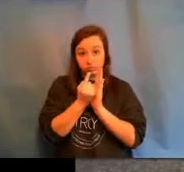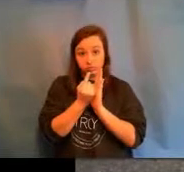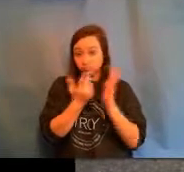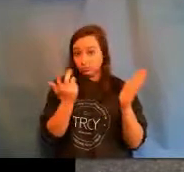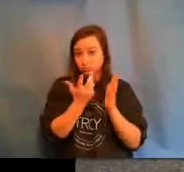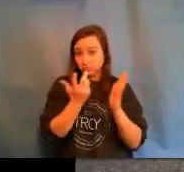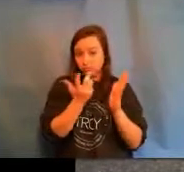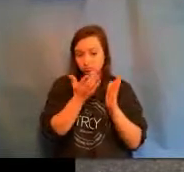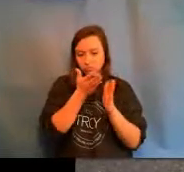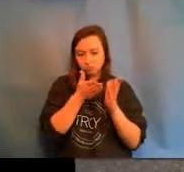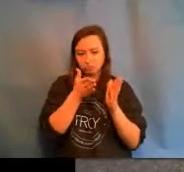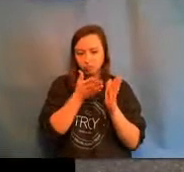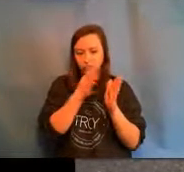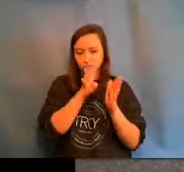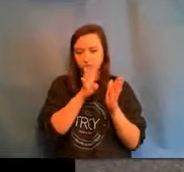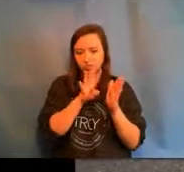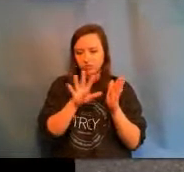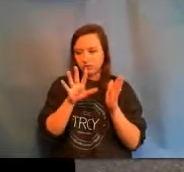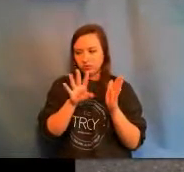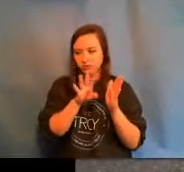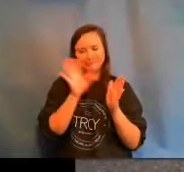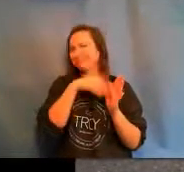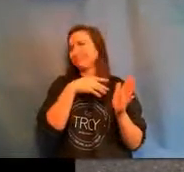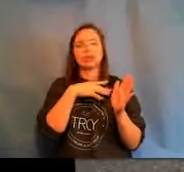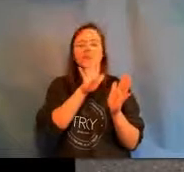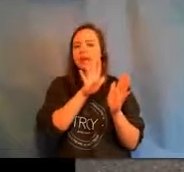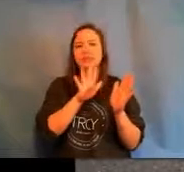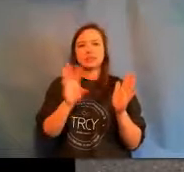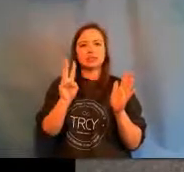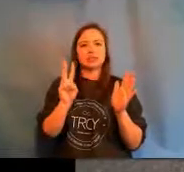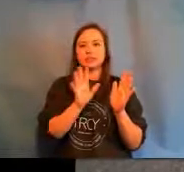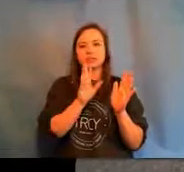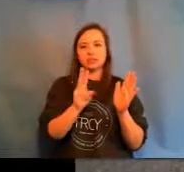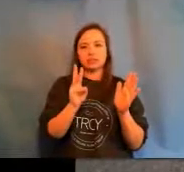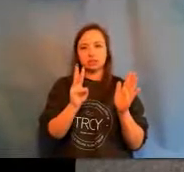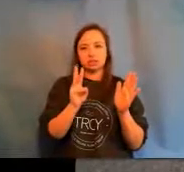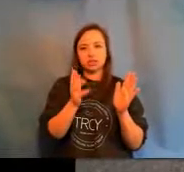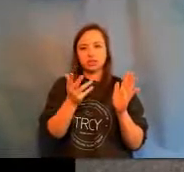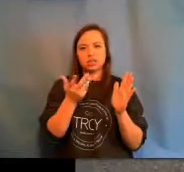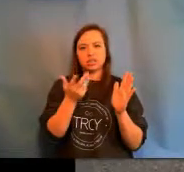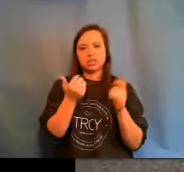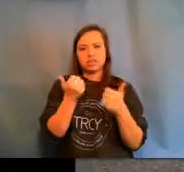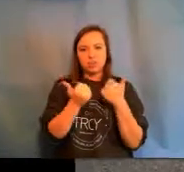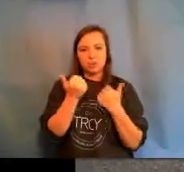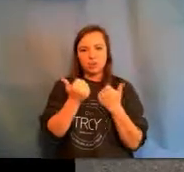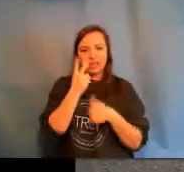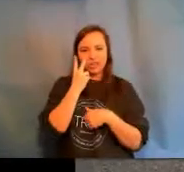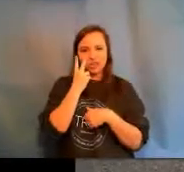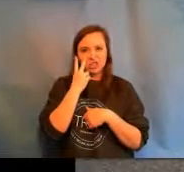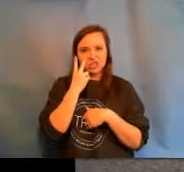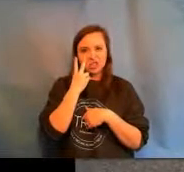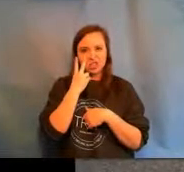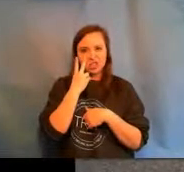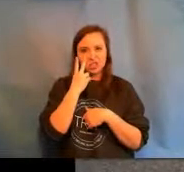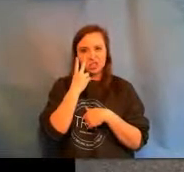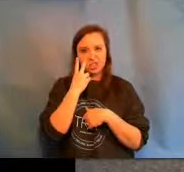hand, is pointing between the 4 and the 5. Not the 4 and the 5, the 5 and the 6. So what